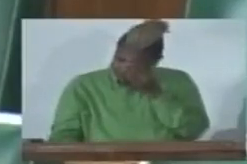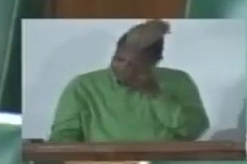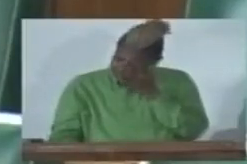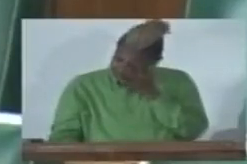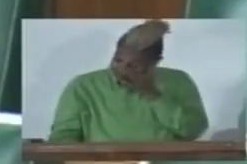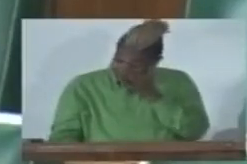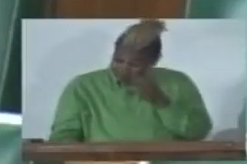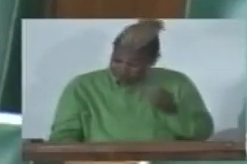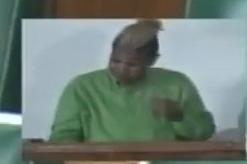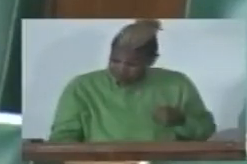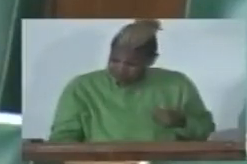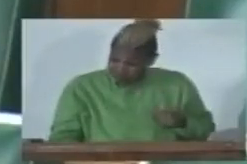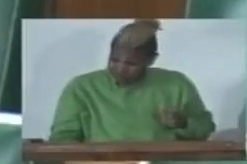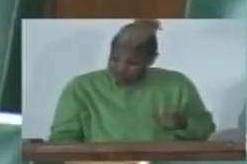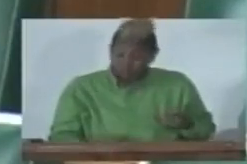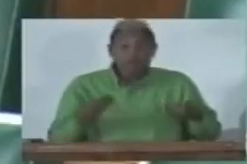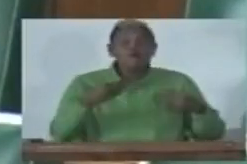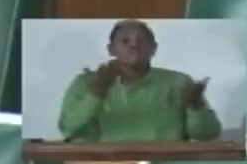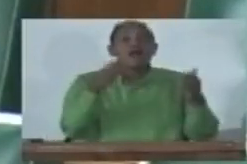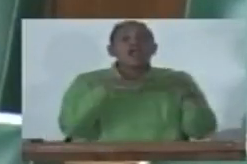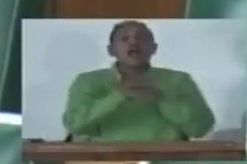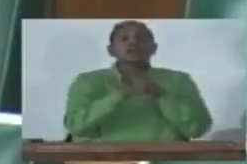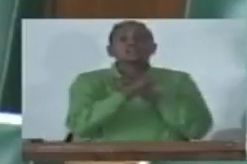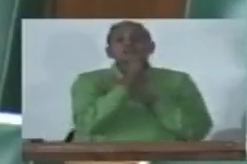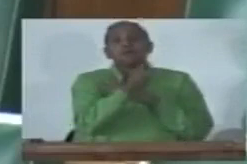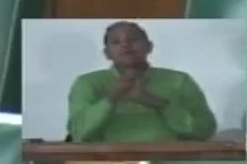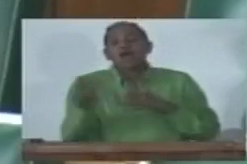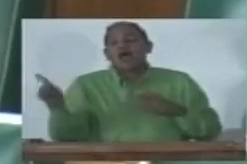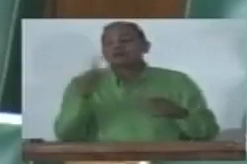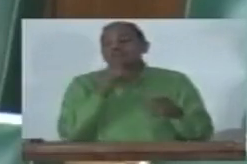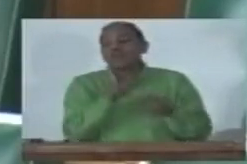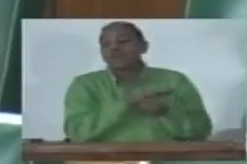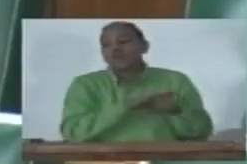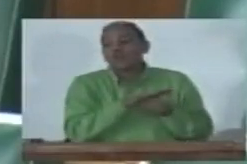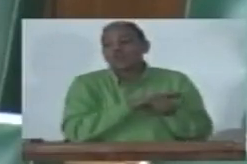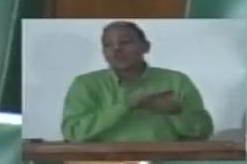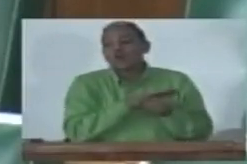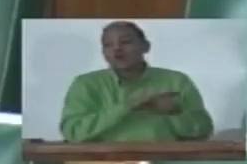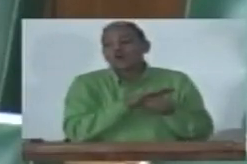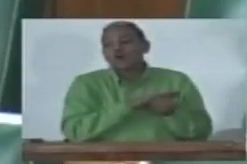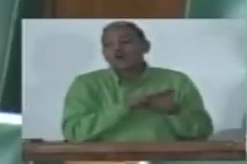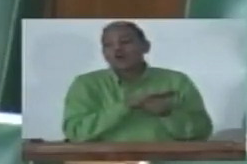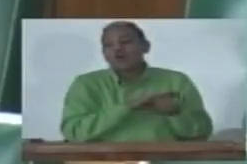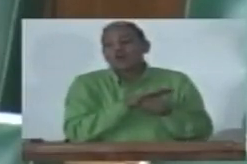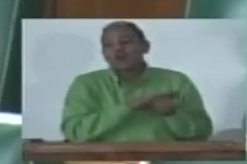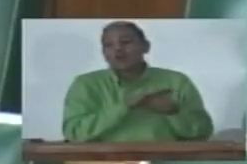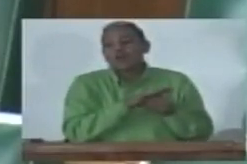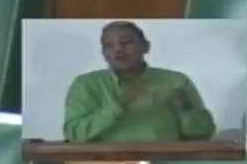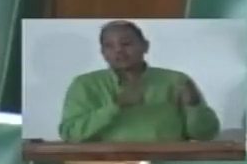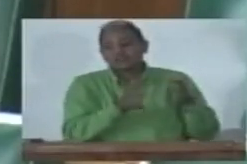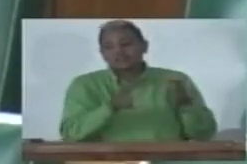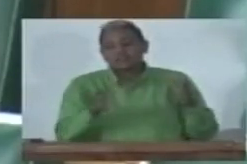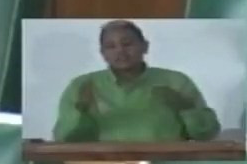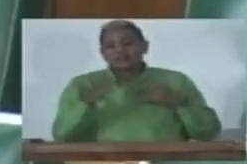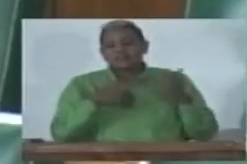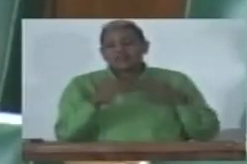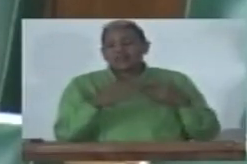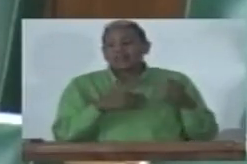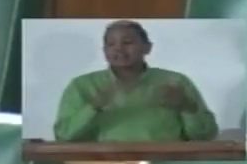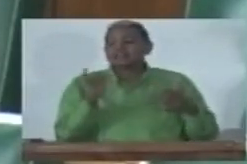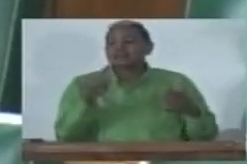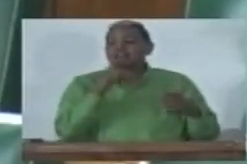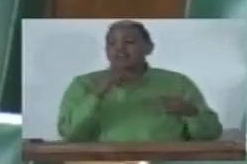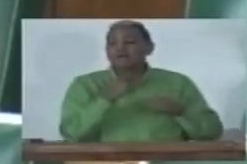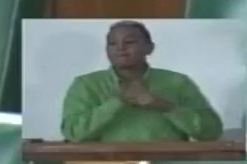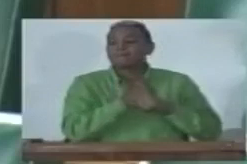Provide accessible parking spaces located under the annex portion of the building, such that are